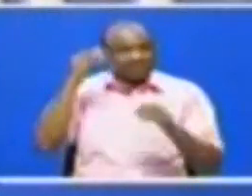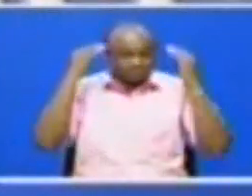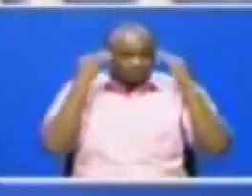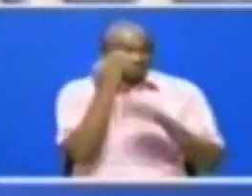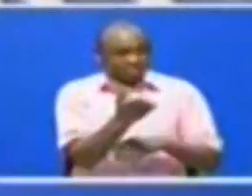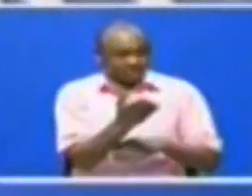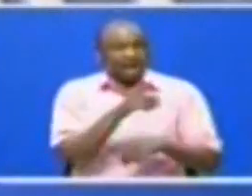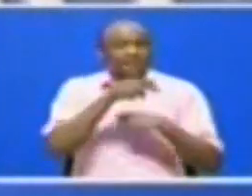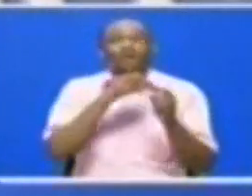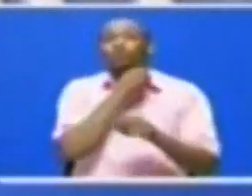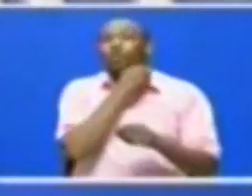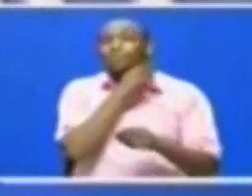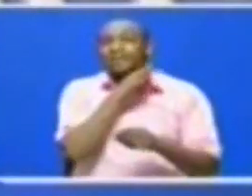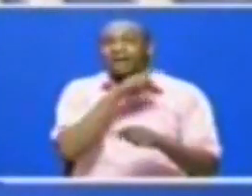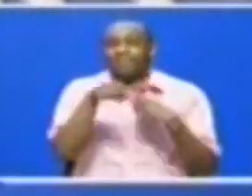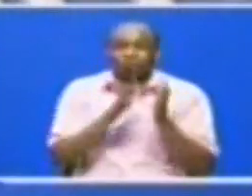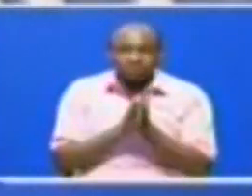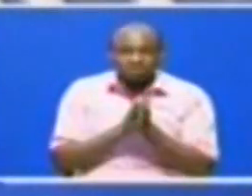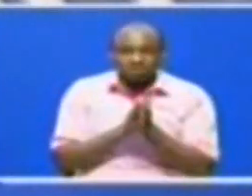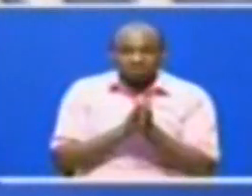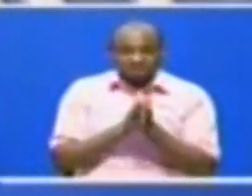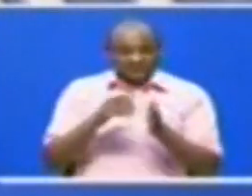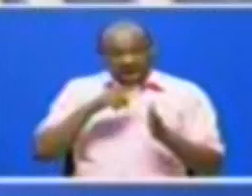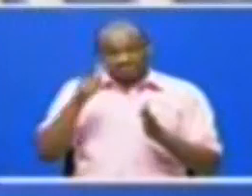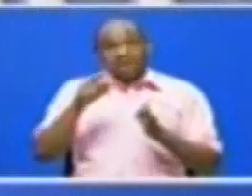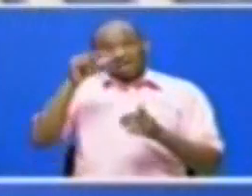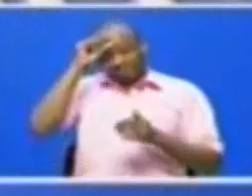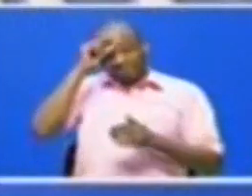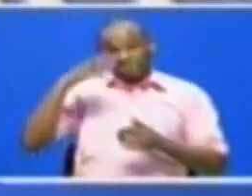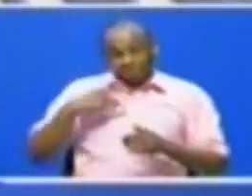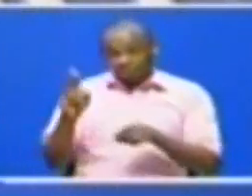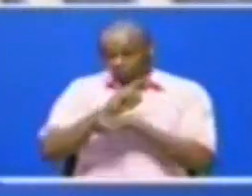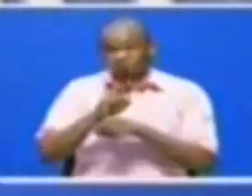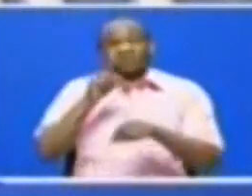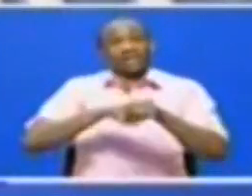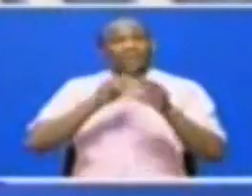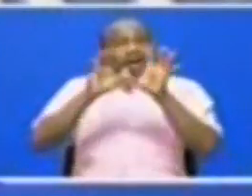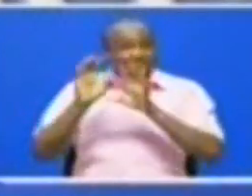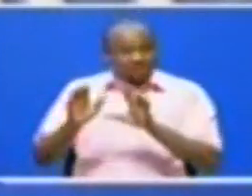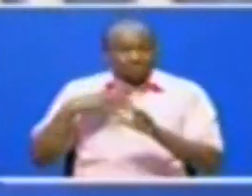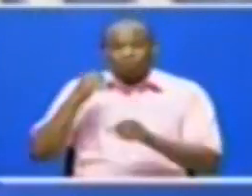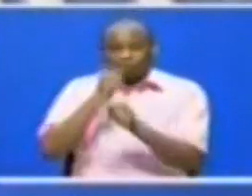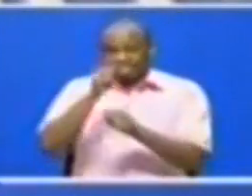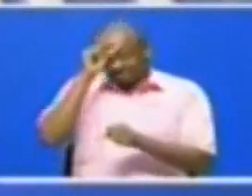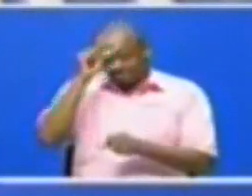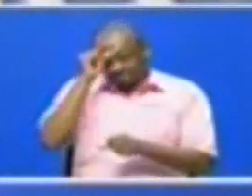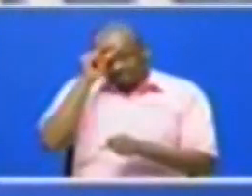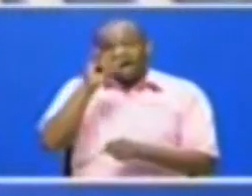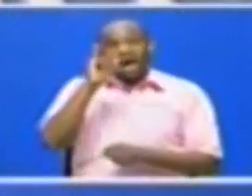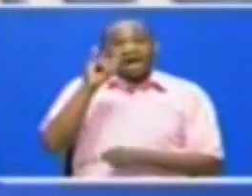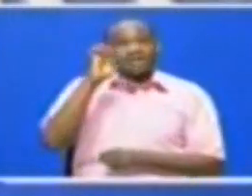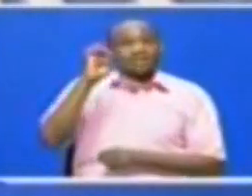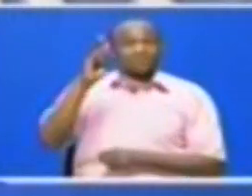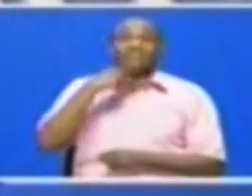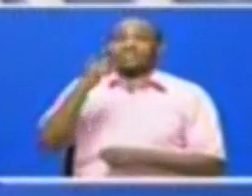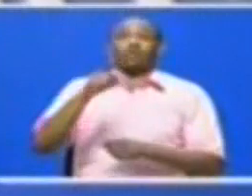response to the complaint that certain state officers were being used in the campaign, the IEBC lawyer said,